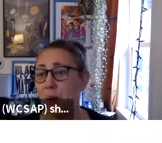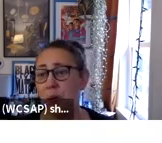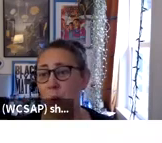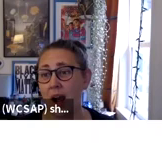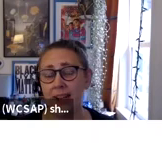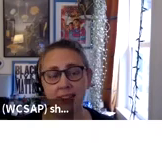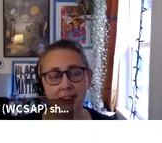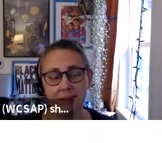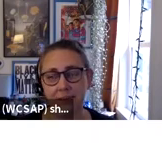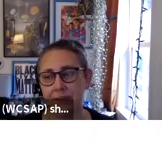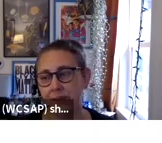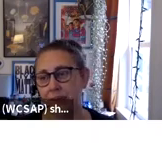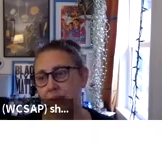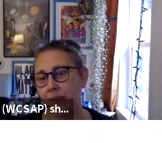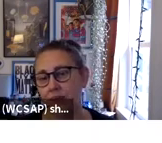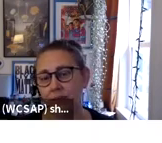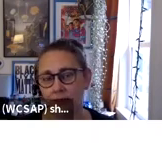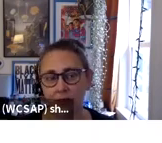strong and important whys.